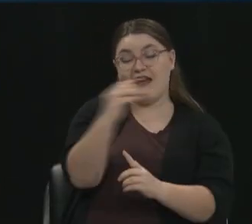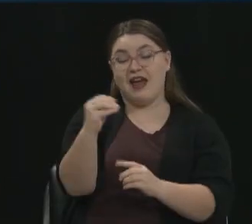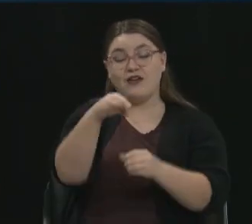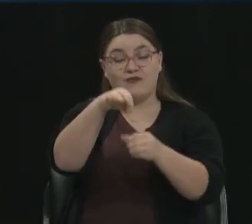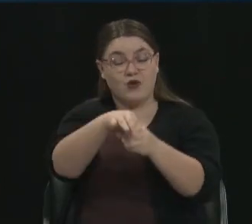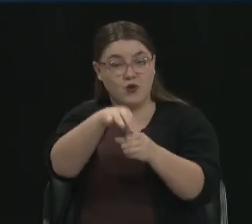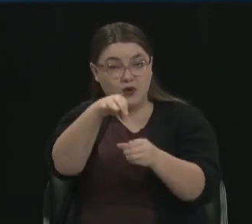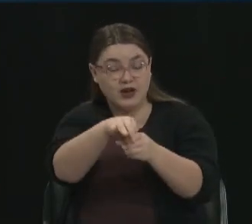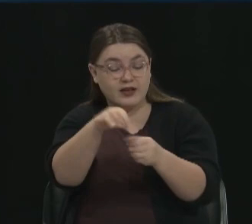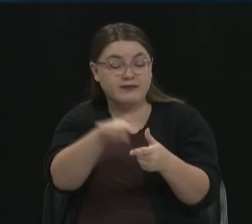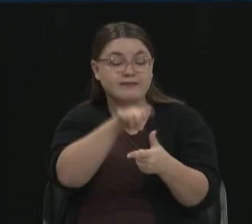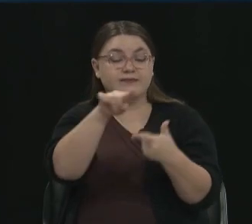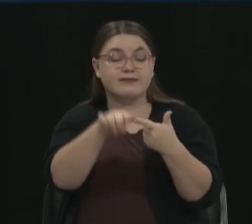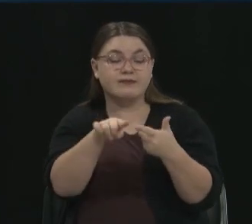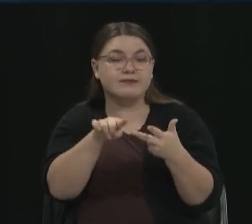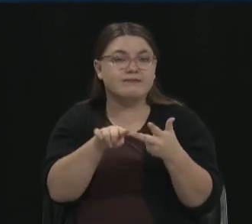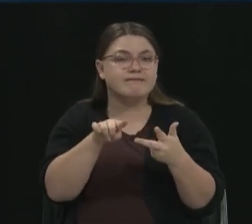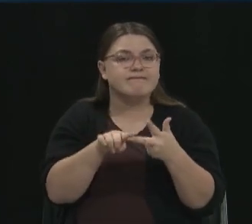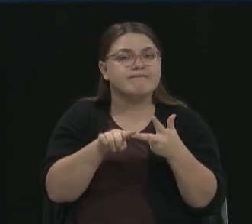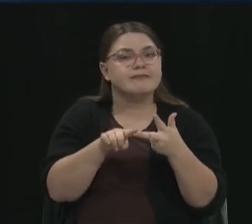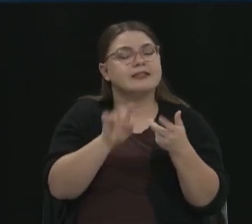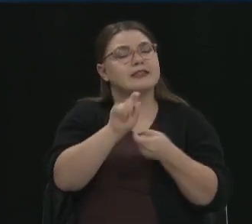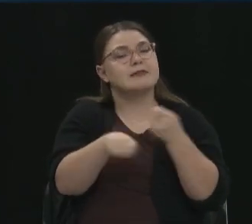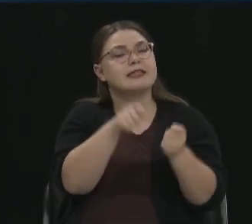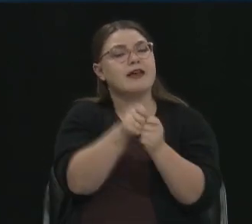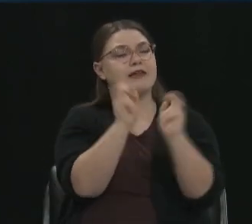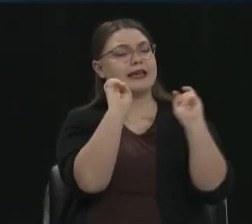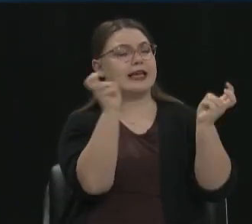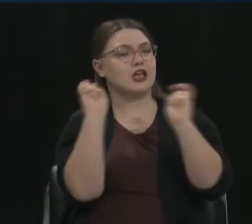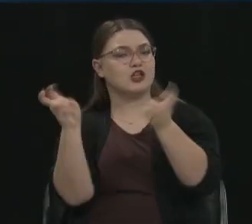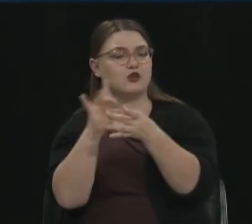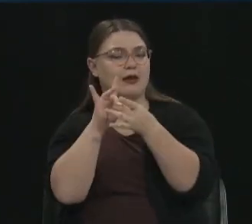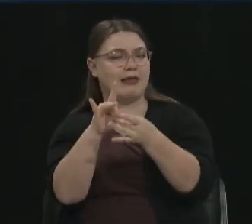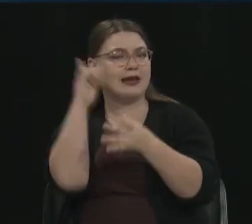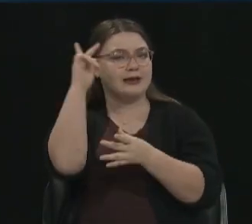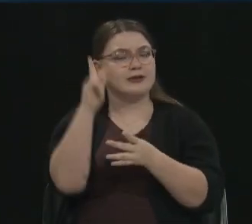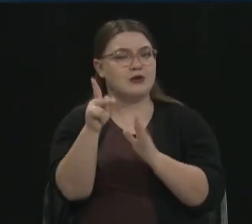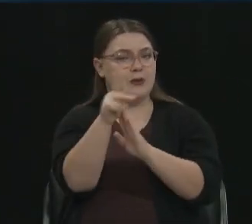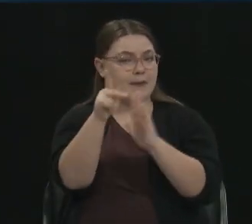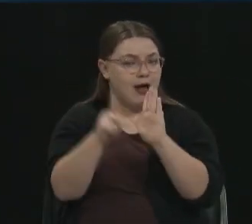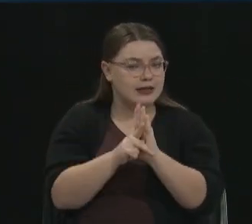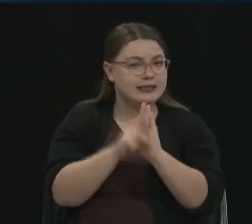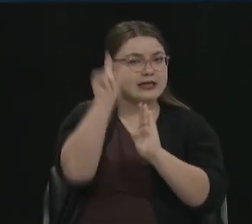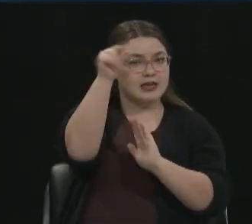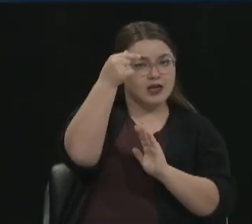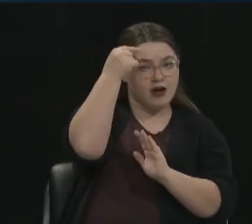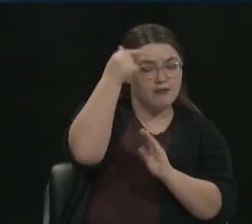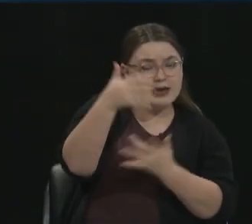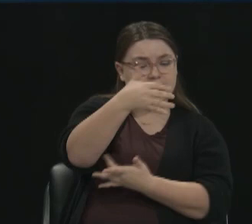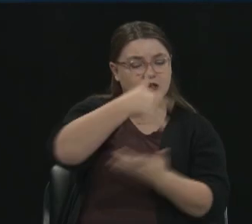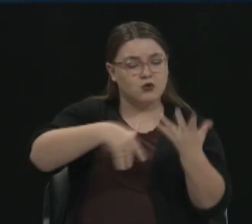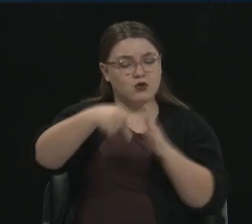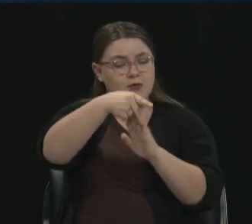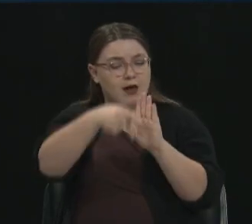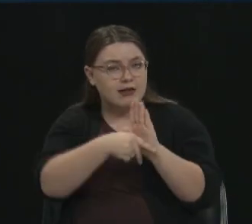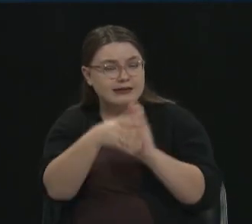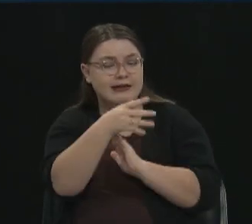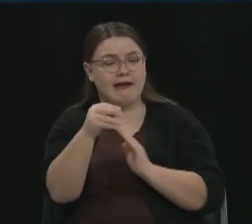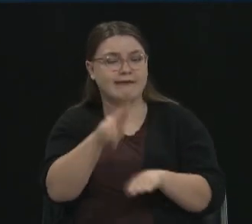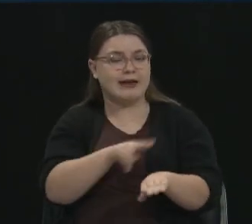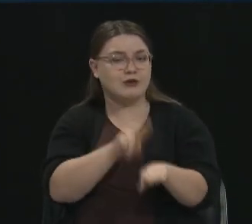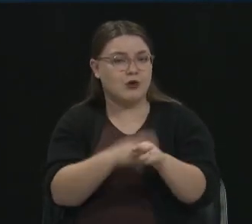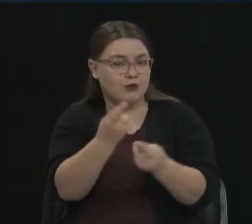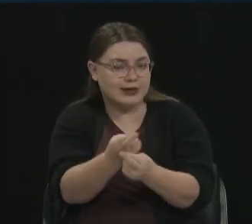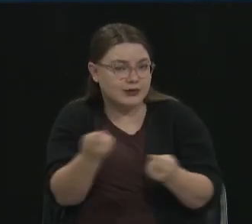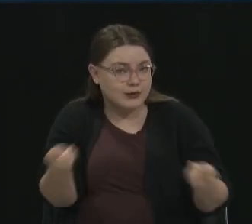voting and on issues of policy related to government, social policy, and natural resources. My